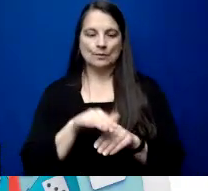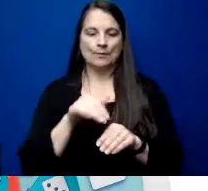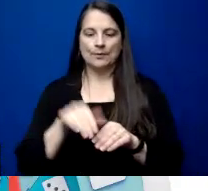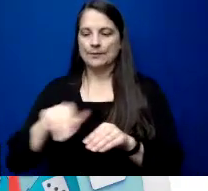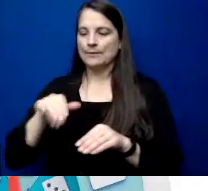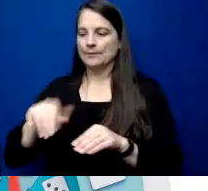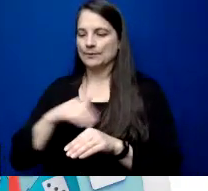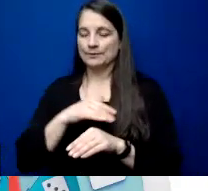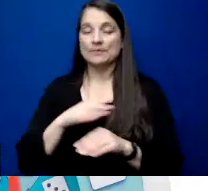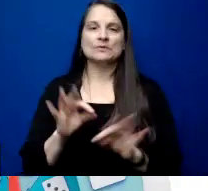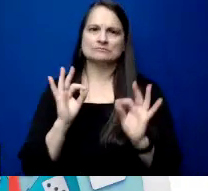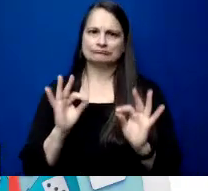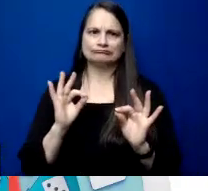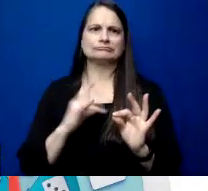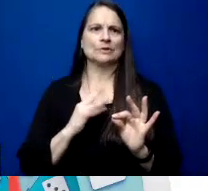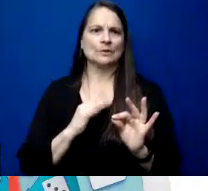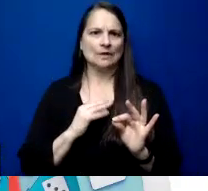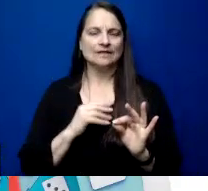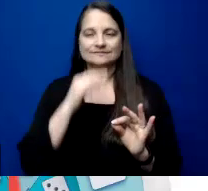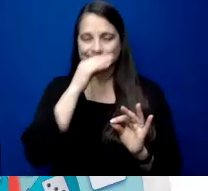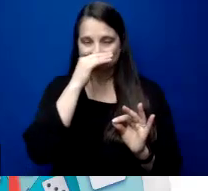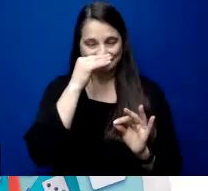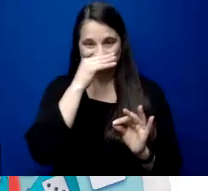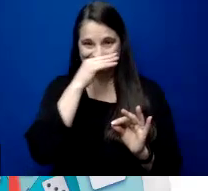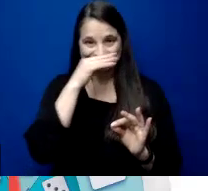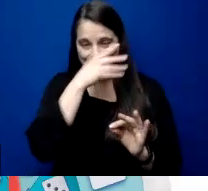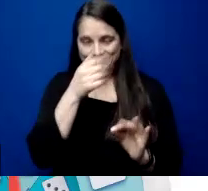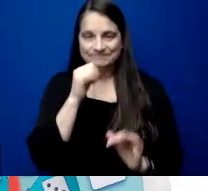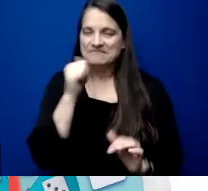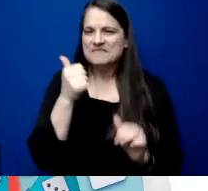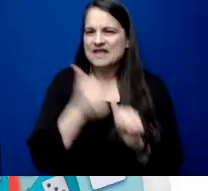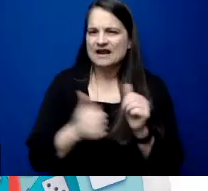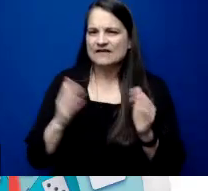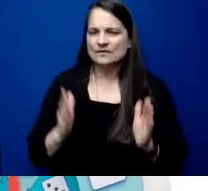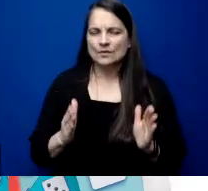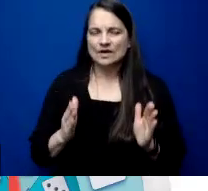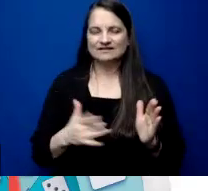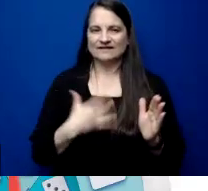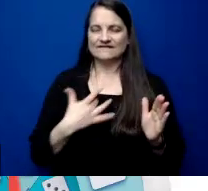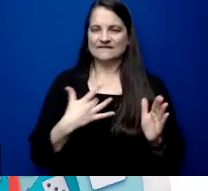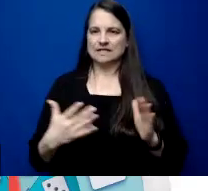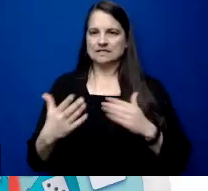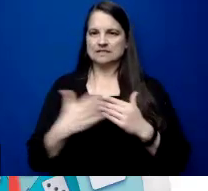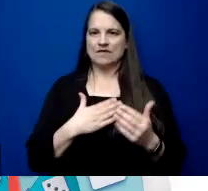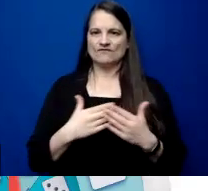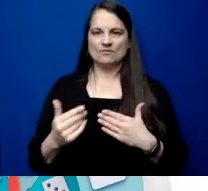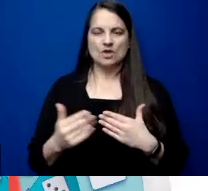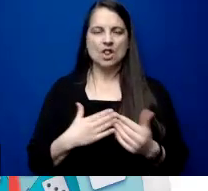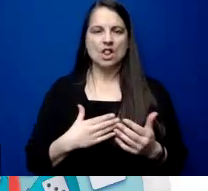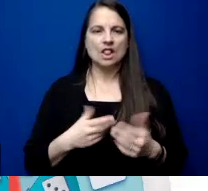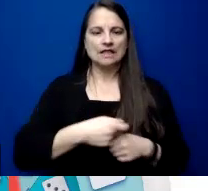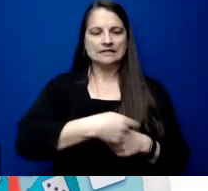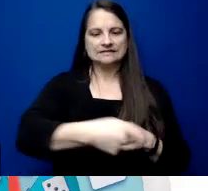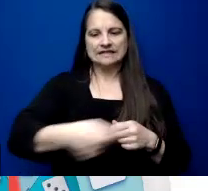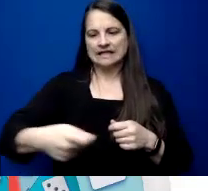amount of cards they need, which is really cool. And not everyone feels comfortable dealing